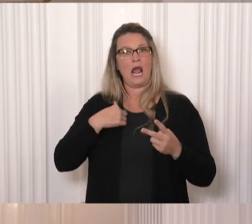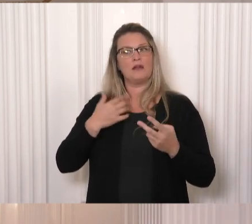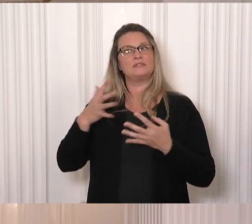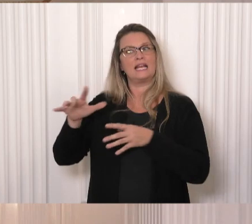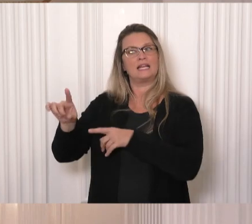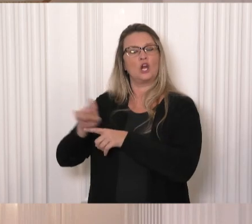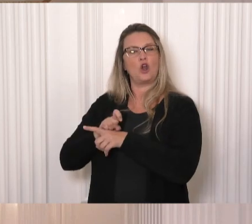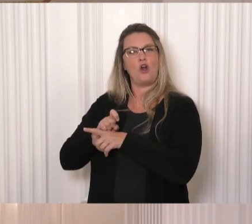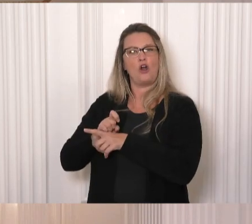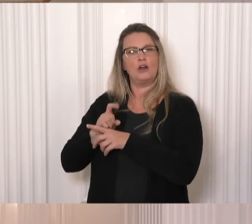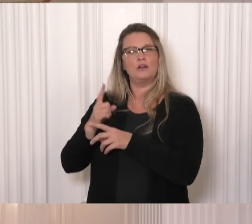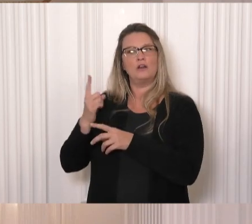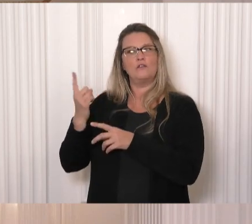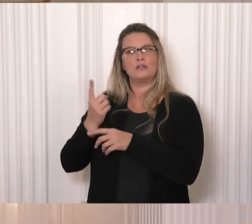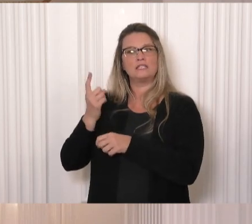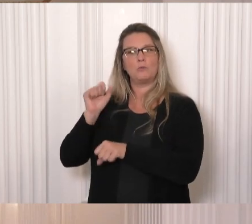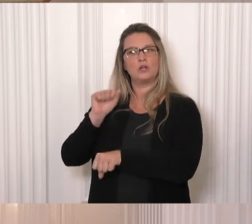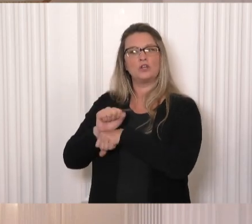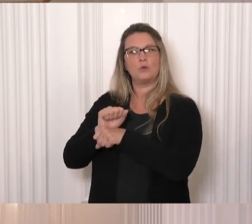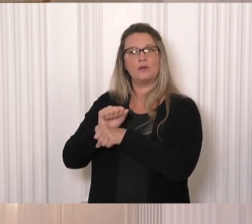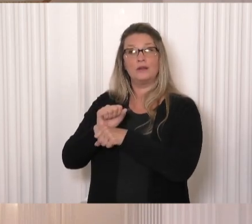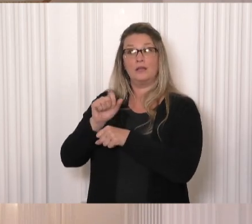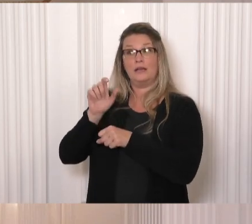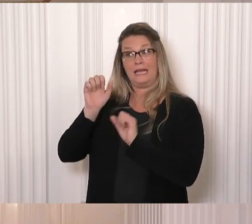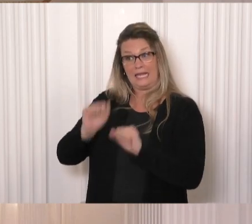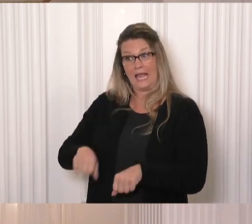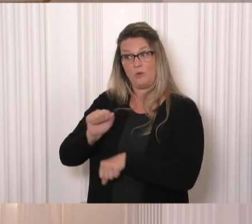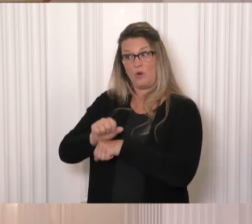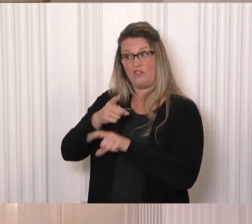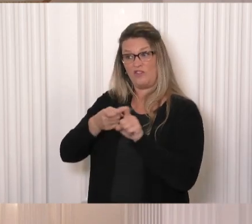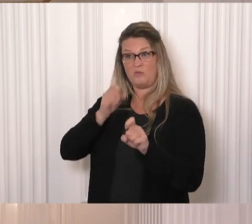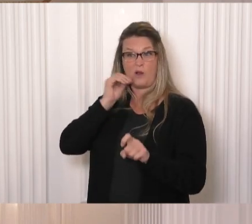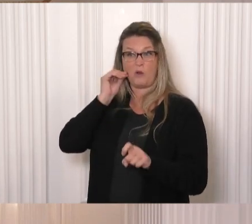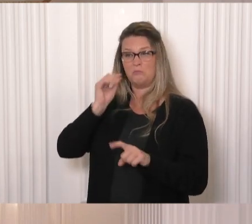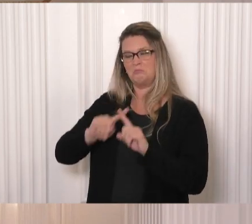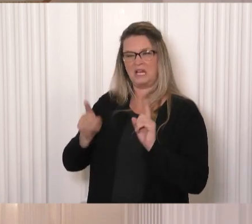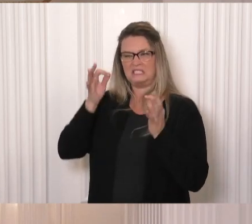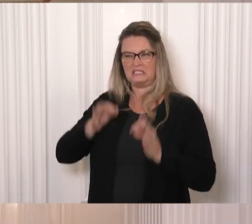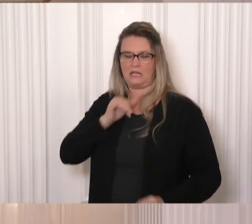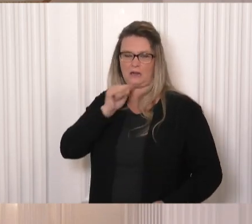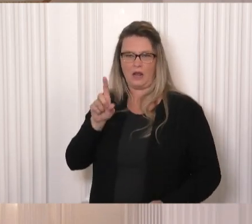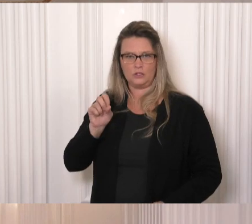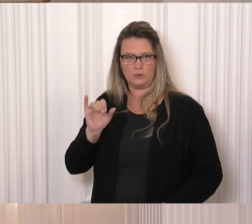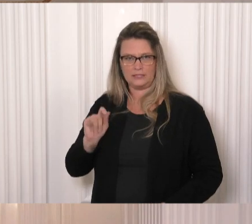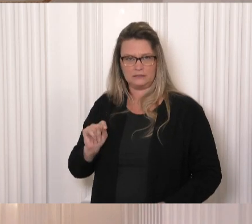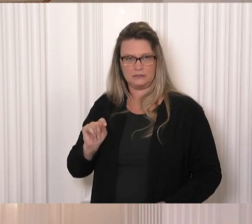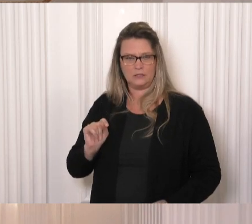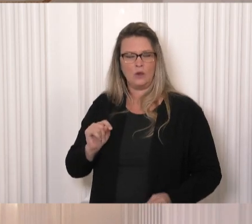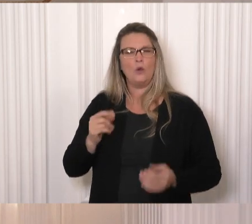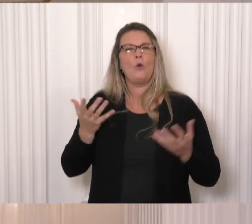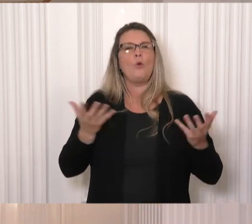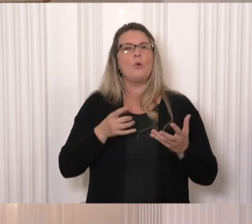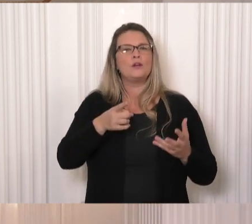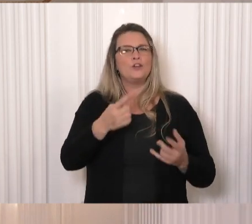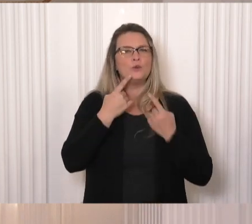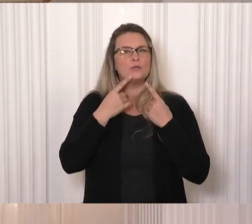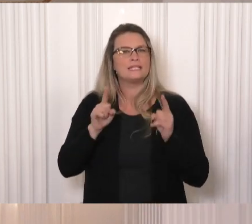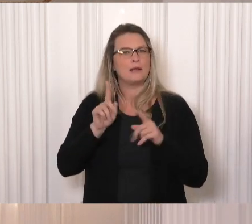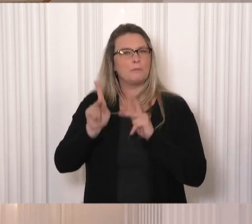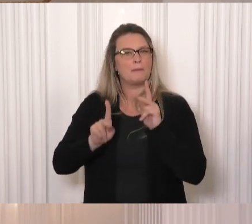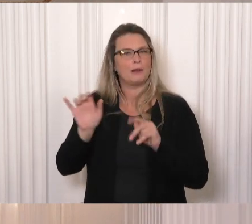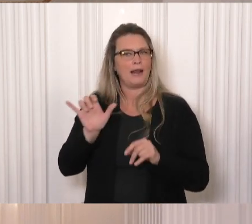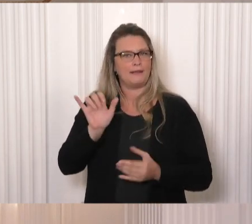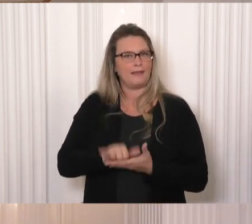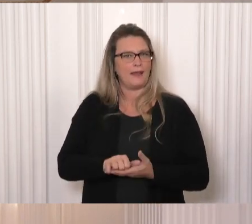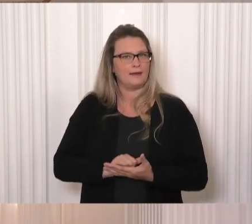home even though they have the capability to do so. Is there anything that you can tell employees who might feel like their